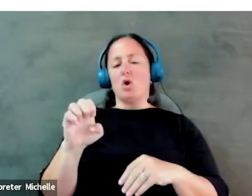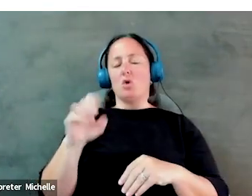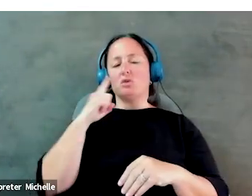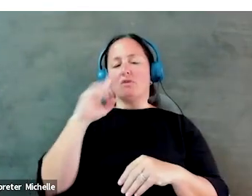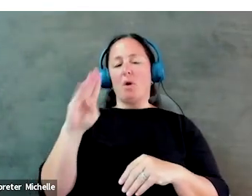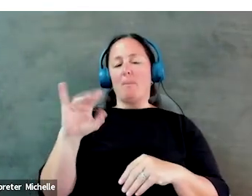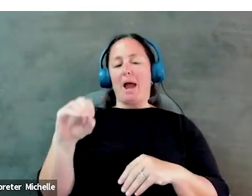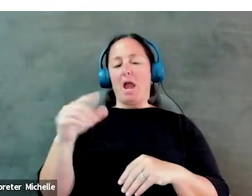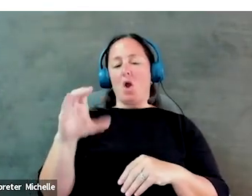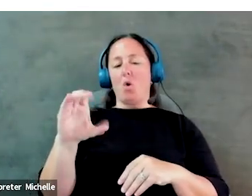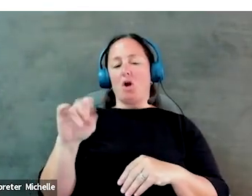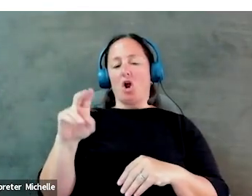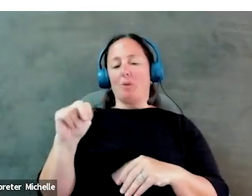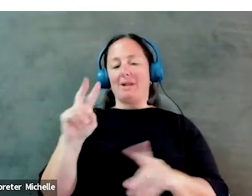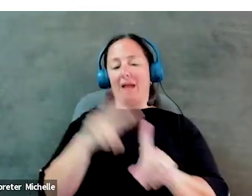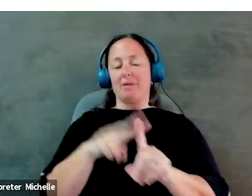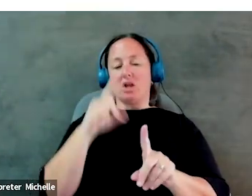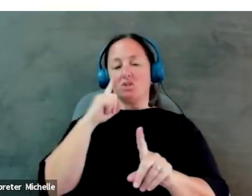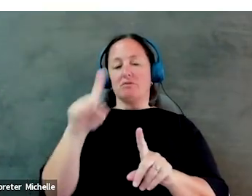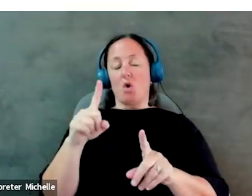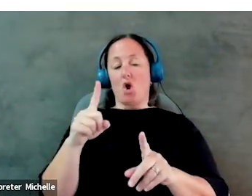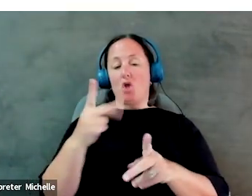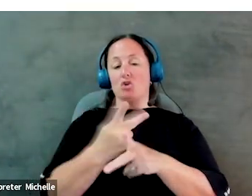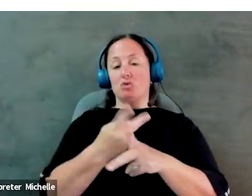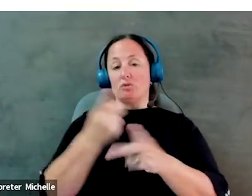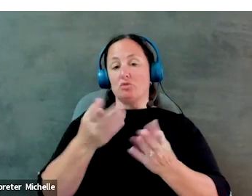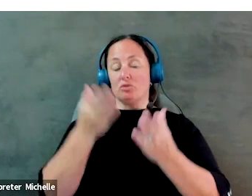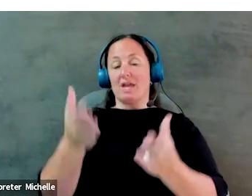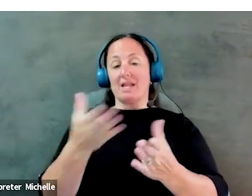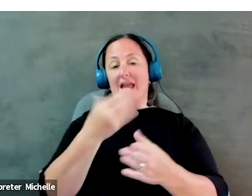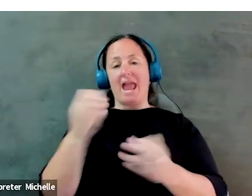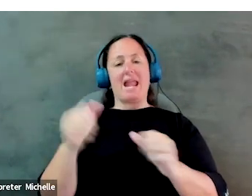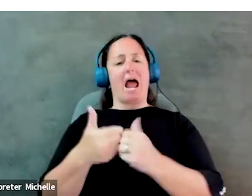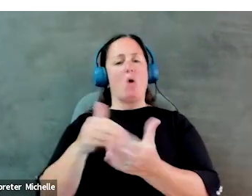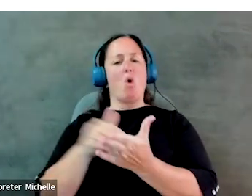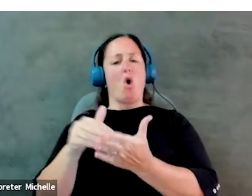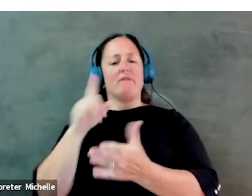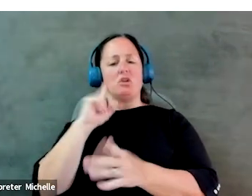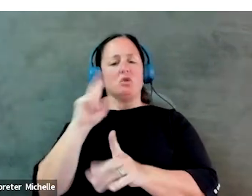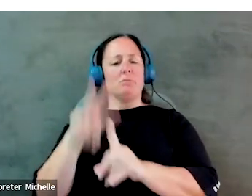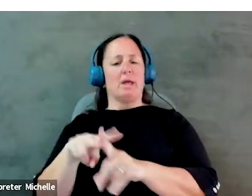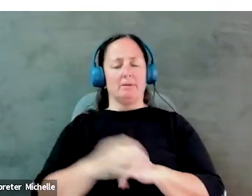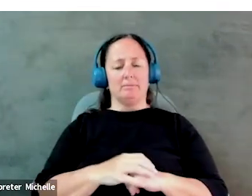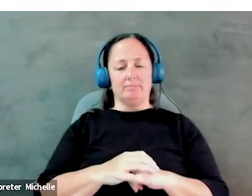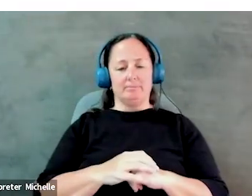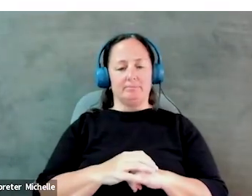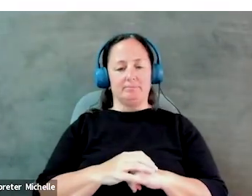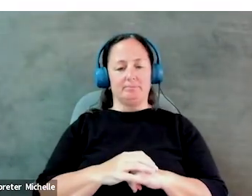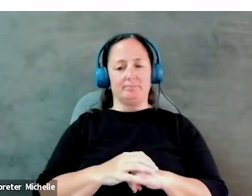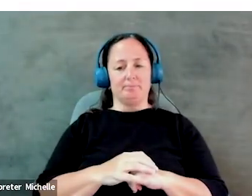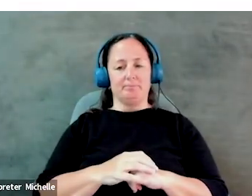of biocarbon application in the treatments that you presented and the frequency of the application.